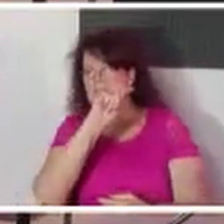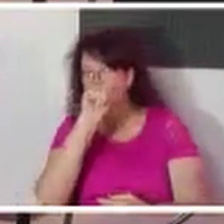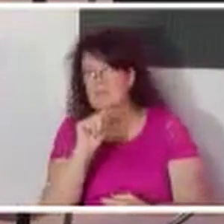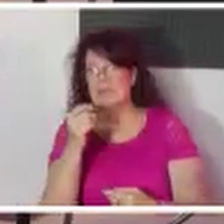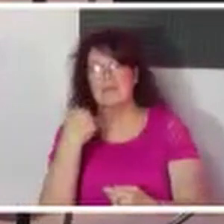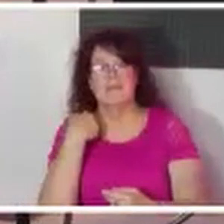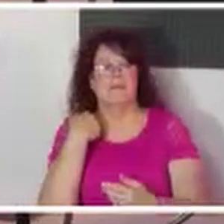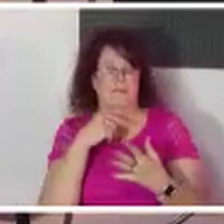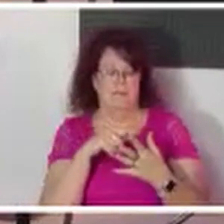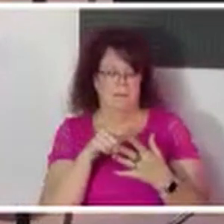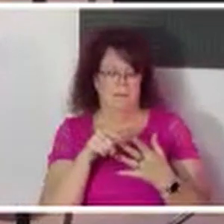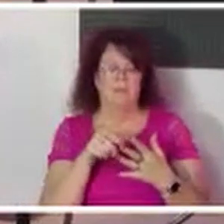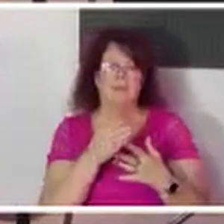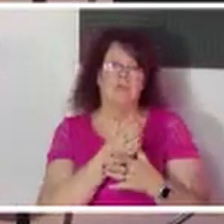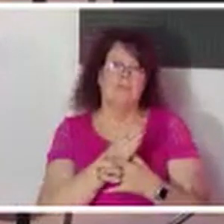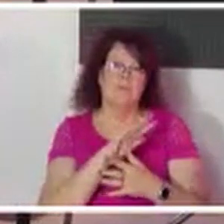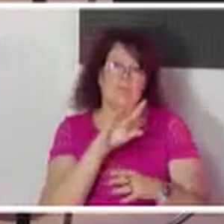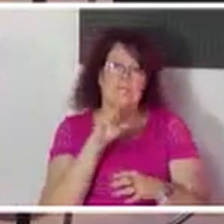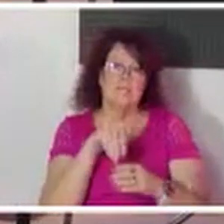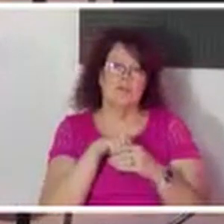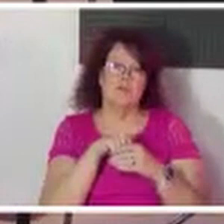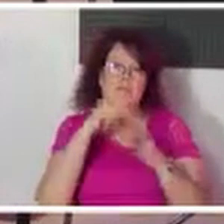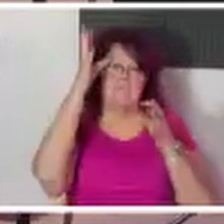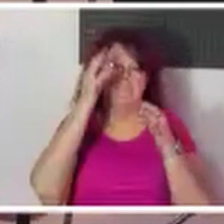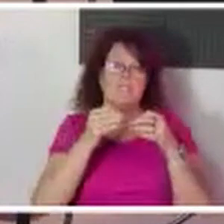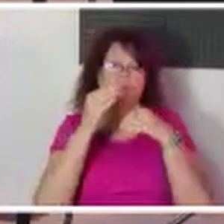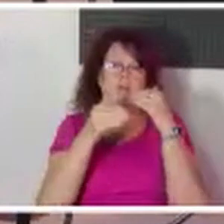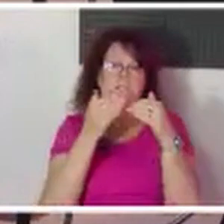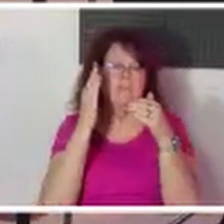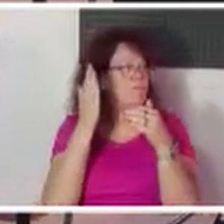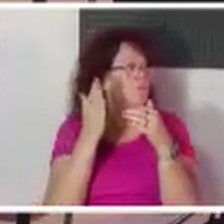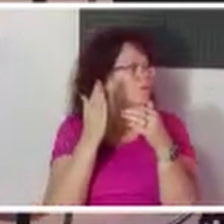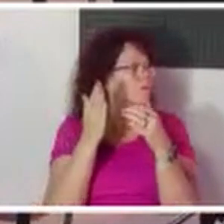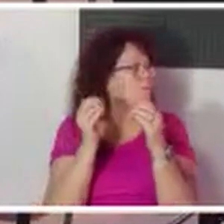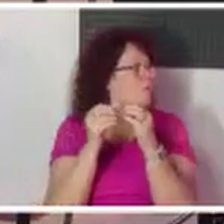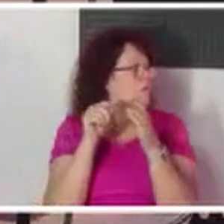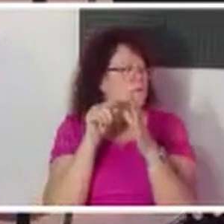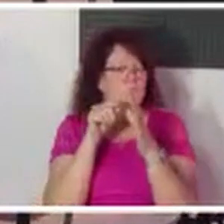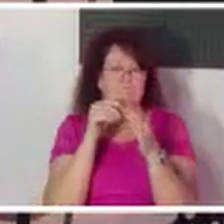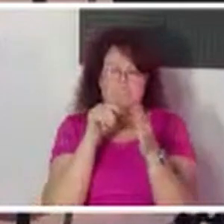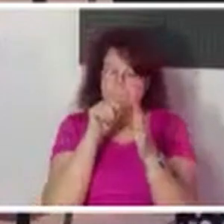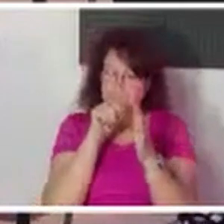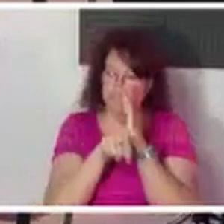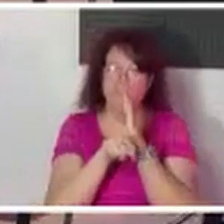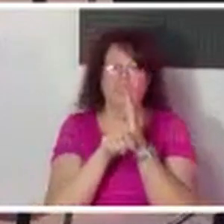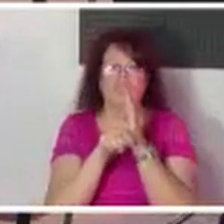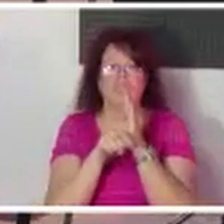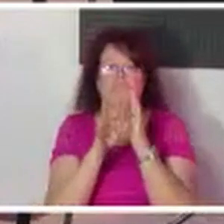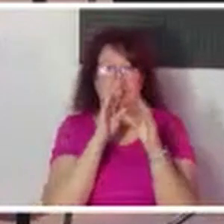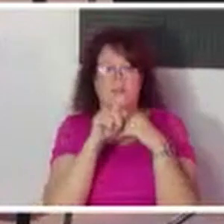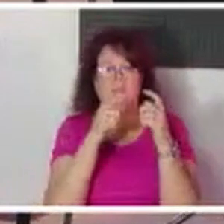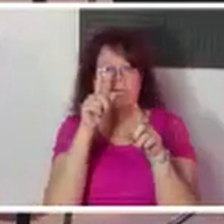We go through an internal decision-making process, which I will more thoroughly address the questions you all sent.